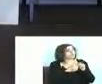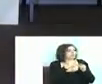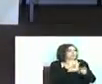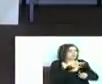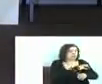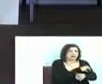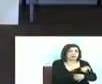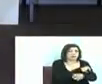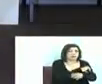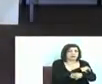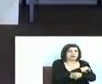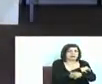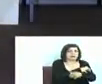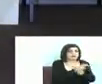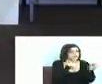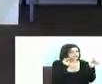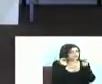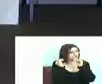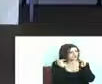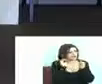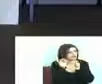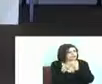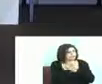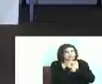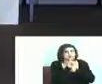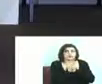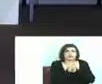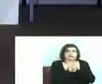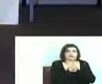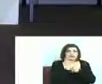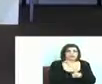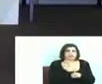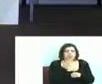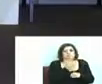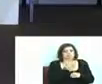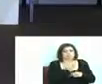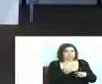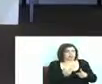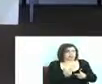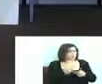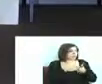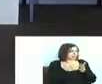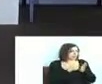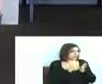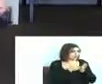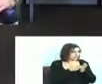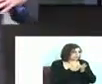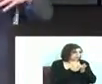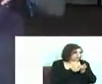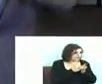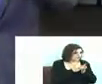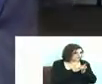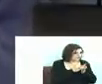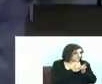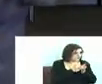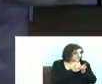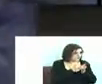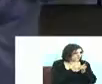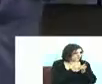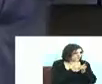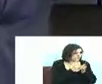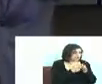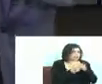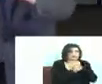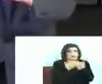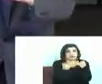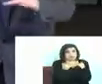powerful a metaphor that is. It is like our lives so often that are lived. It's like the love